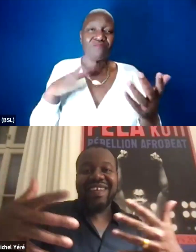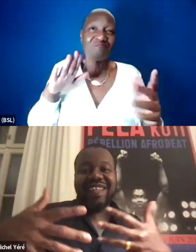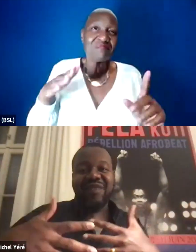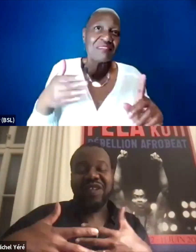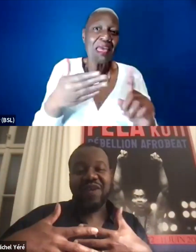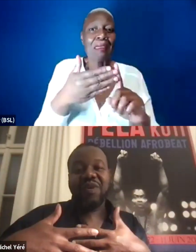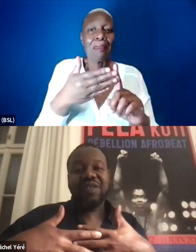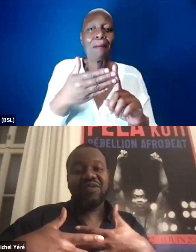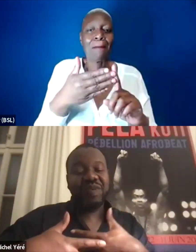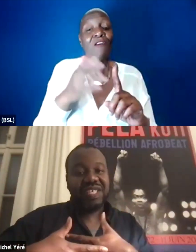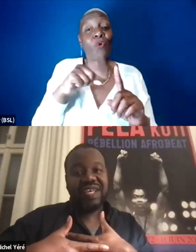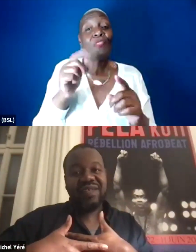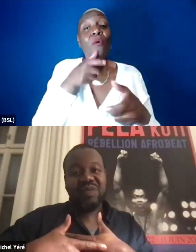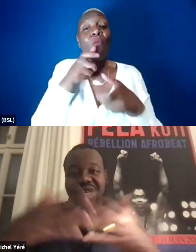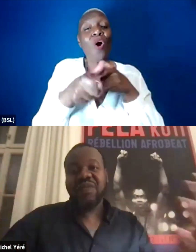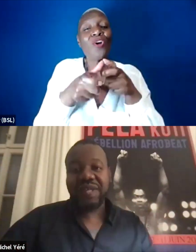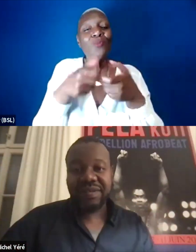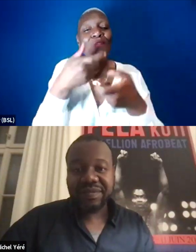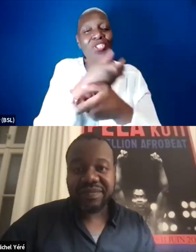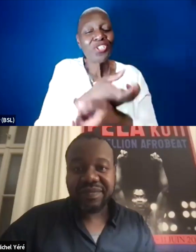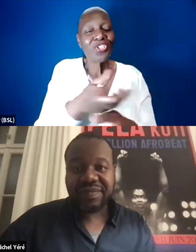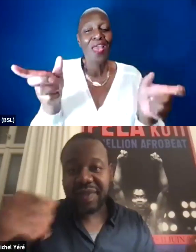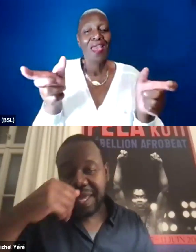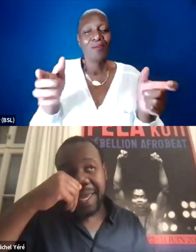intends for their words to be shared with everyone,